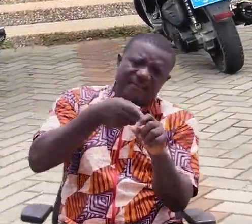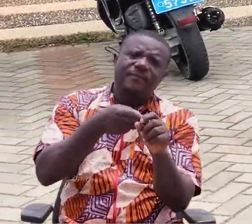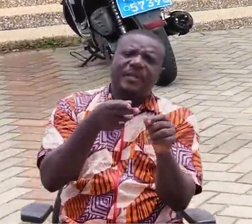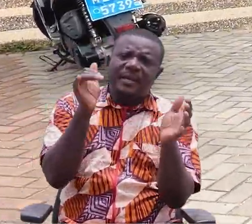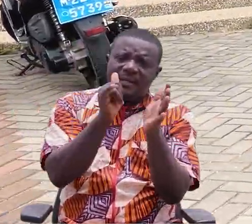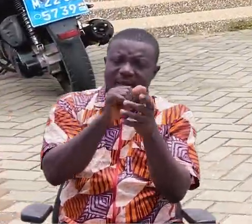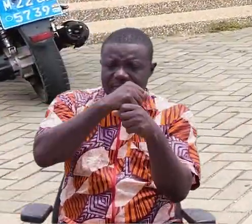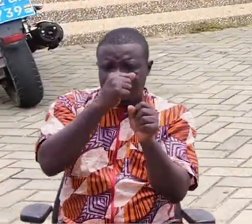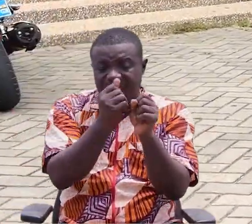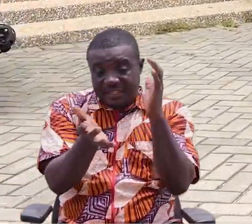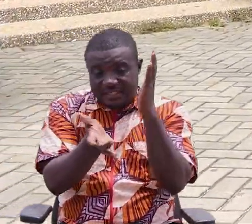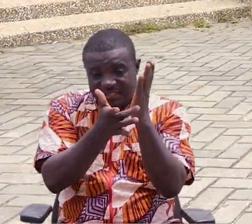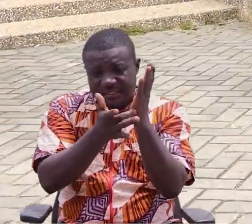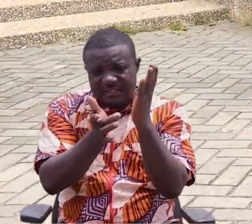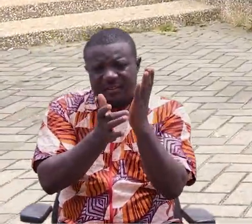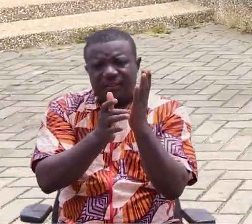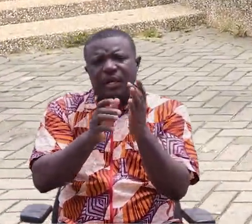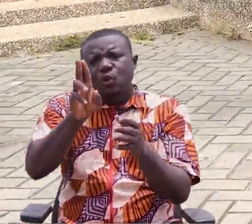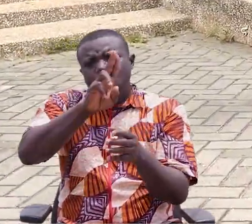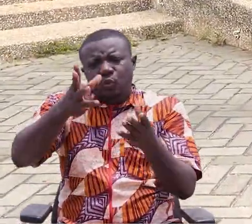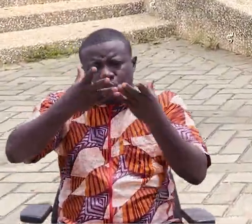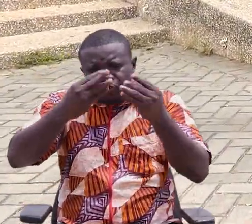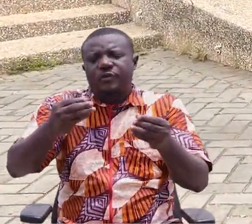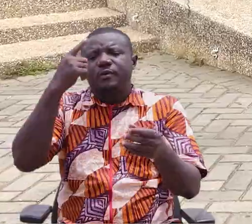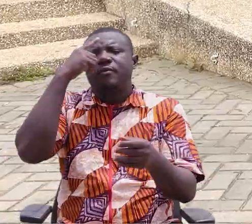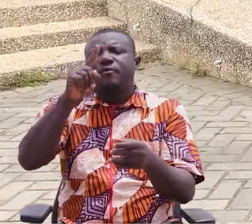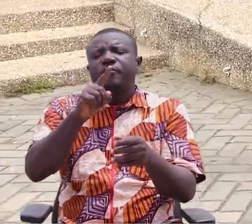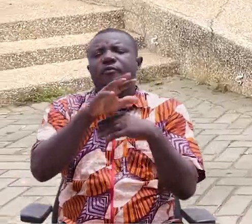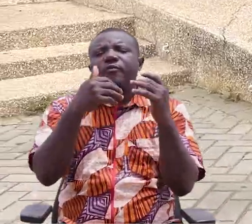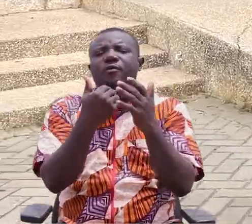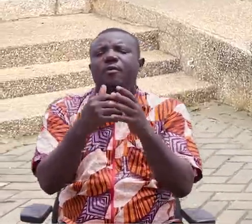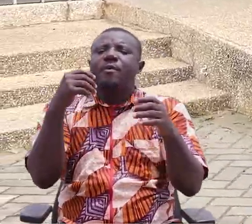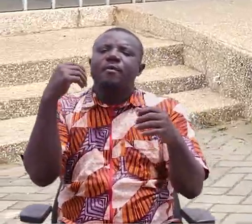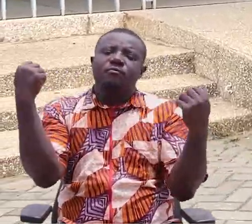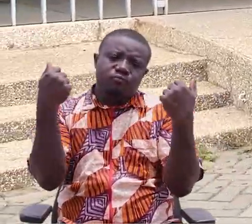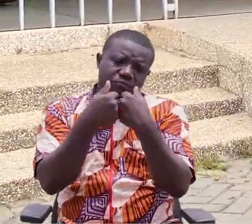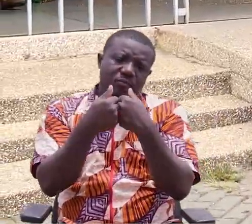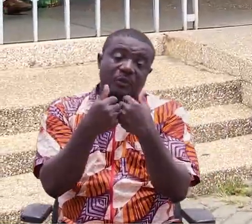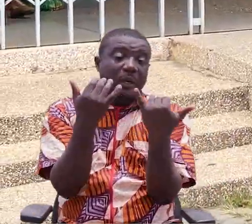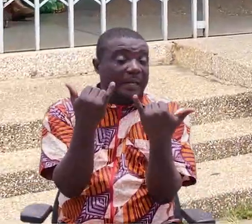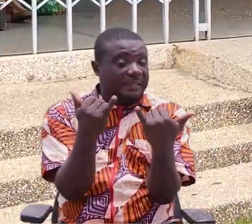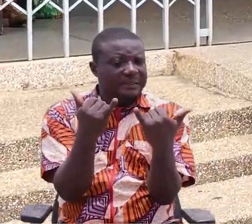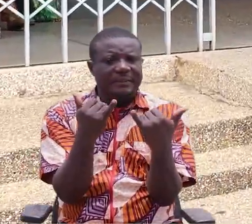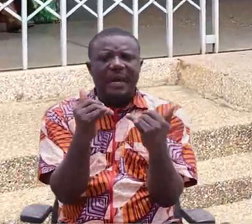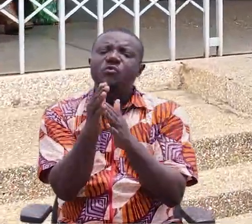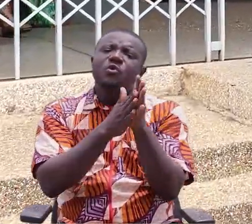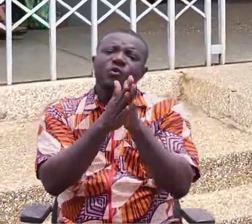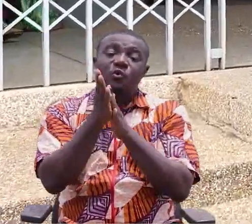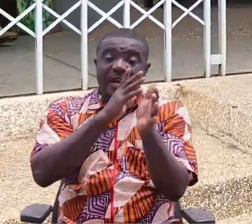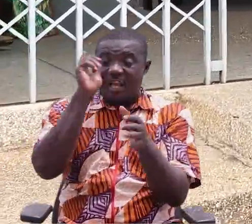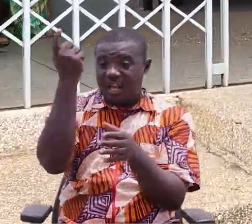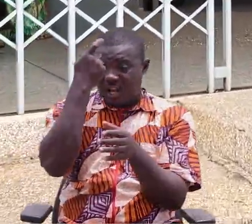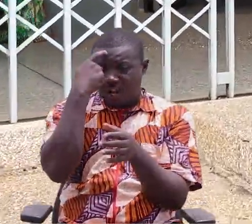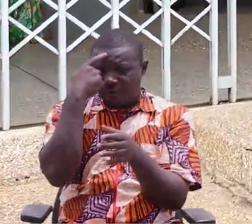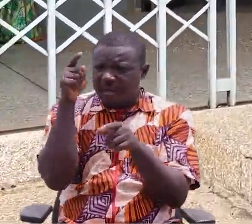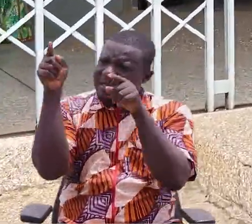making technology-based solutions to our problem. So I call upon government, industry to get